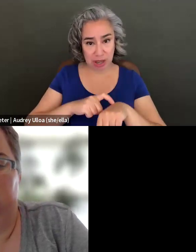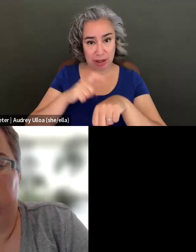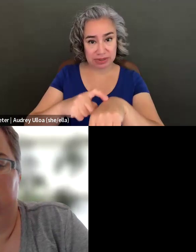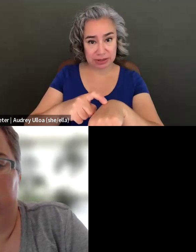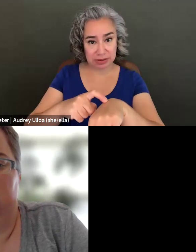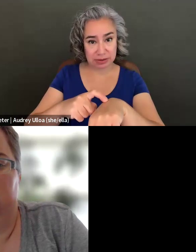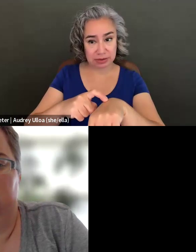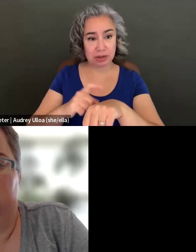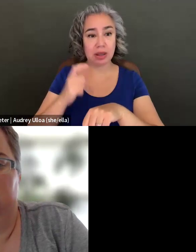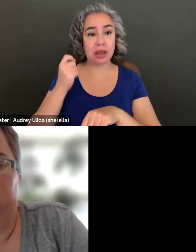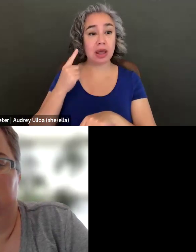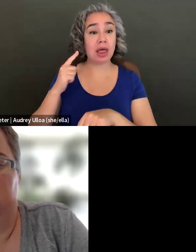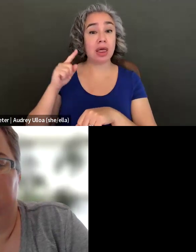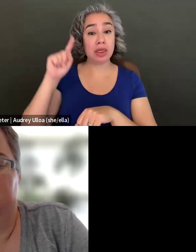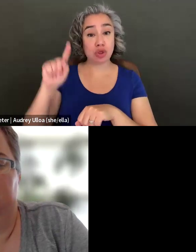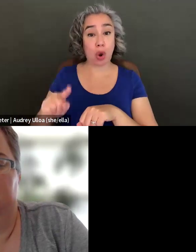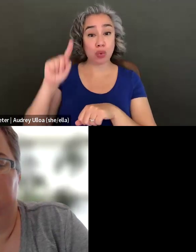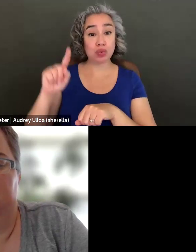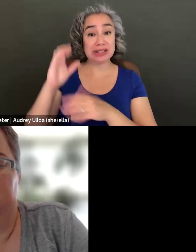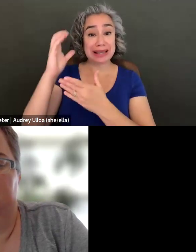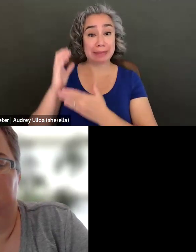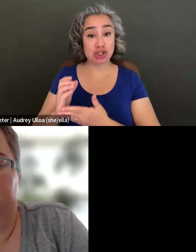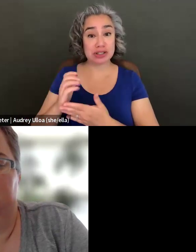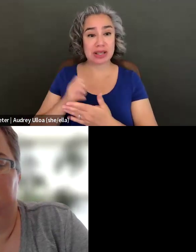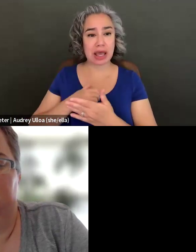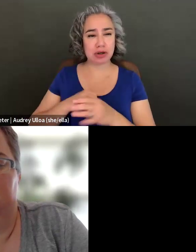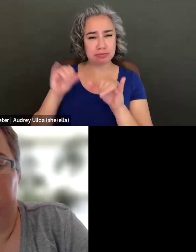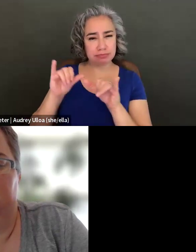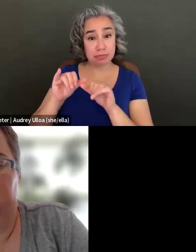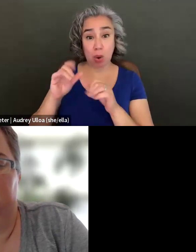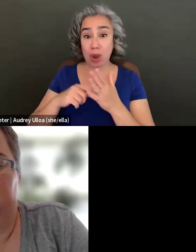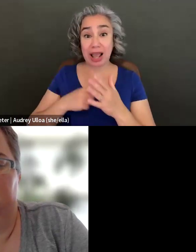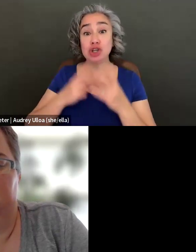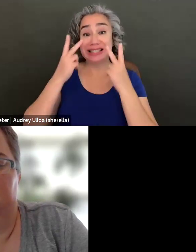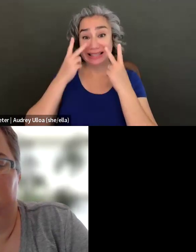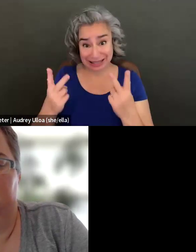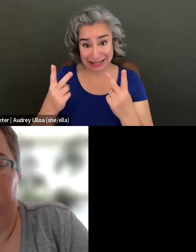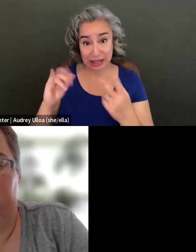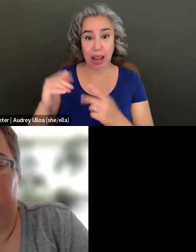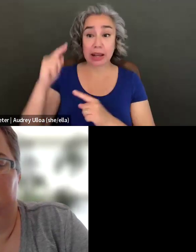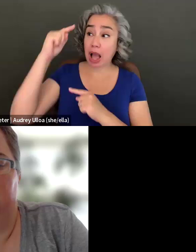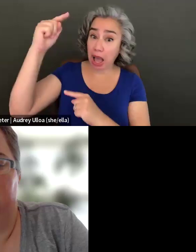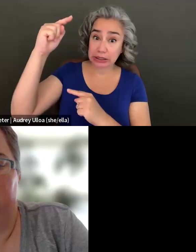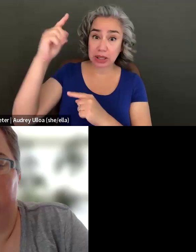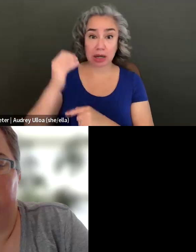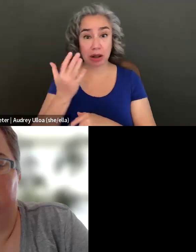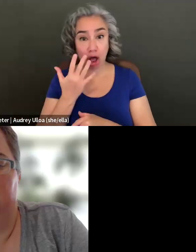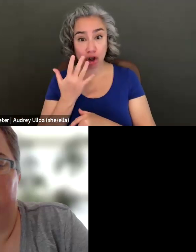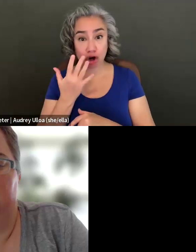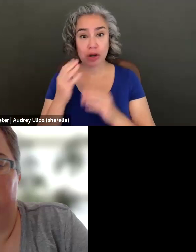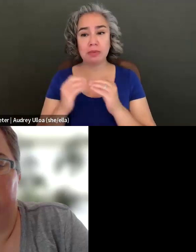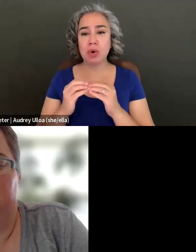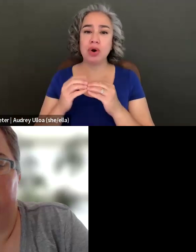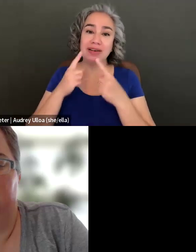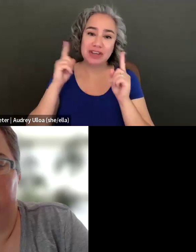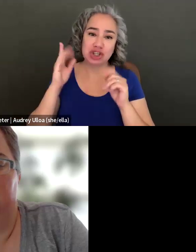these images allowed me to quantify traits that I could see with my eyes, like height and color, in a more efficient way than I would